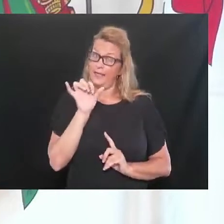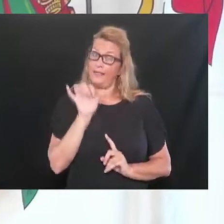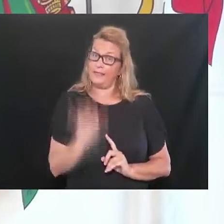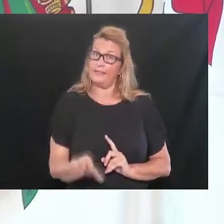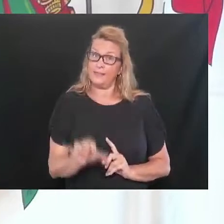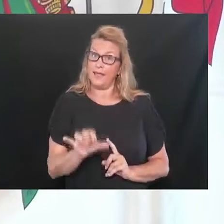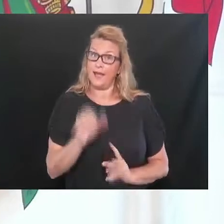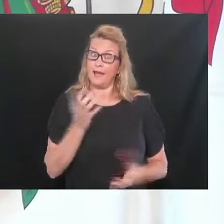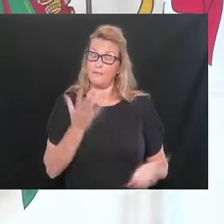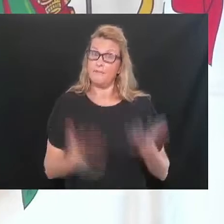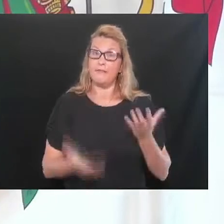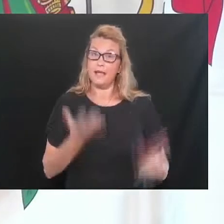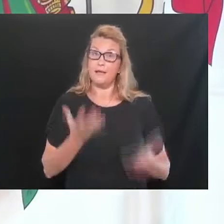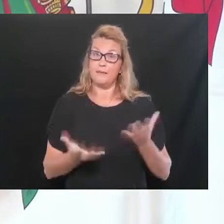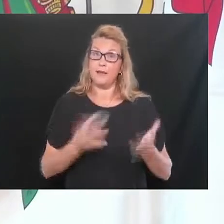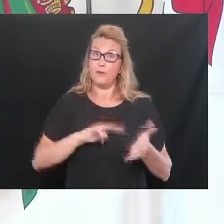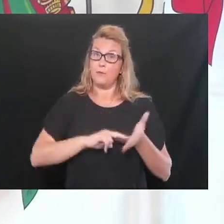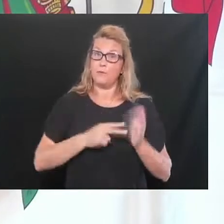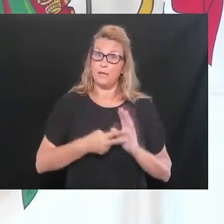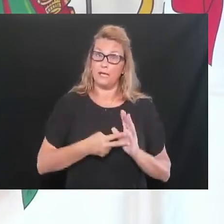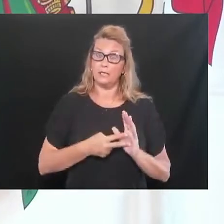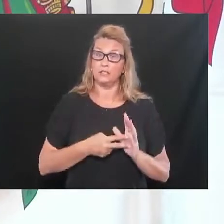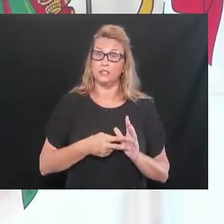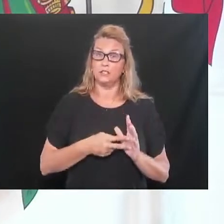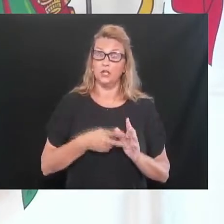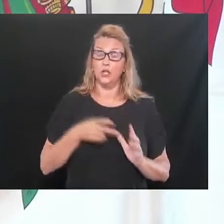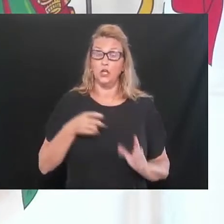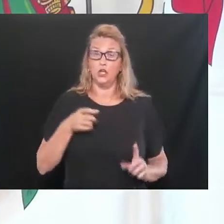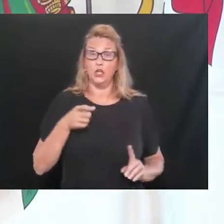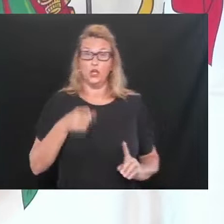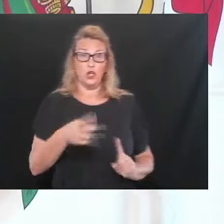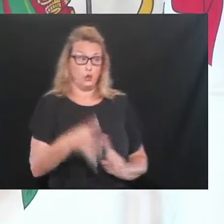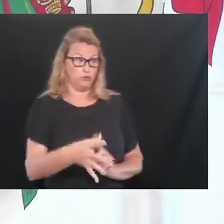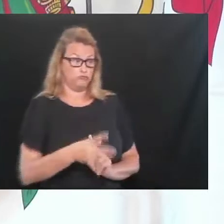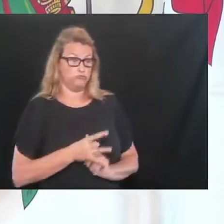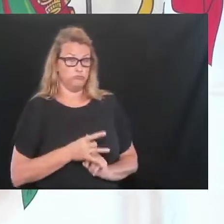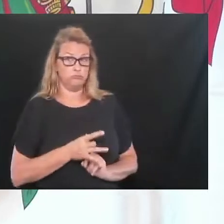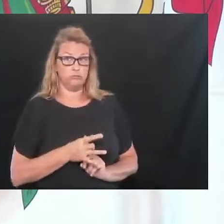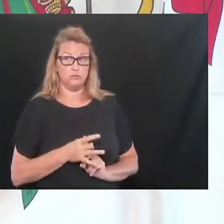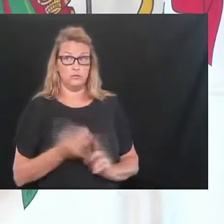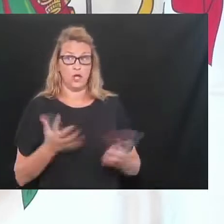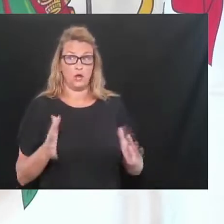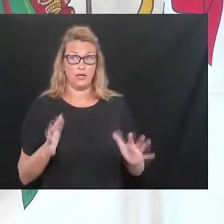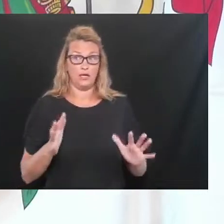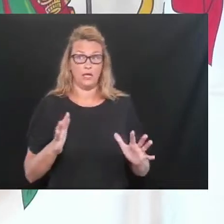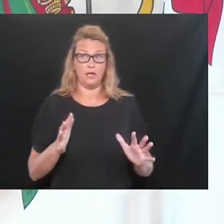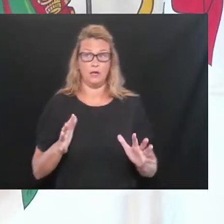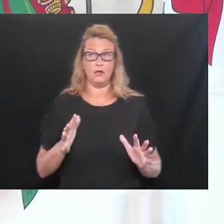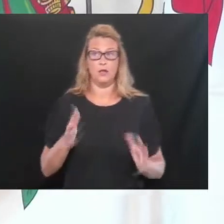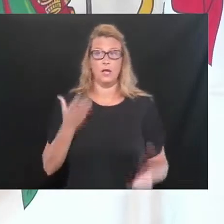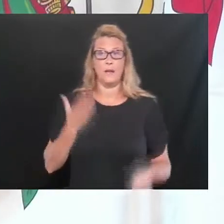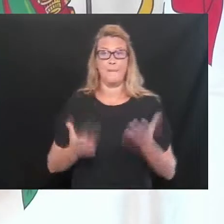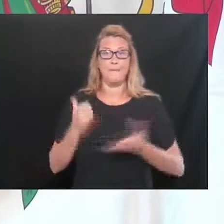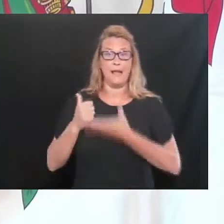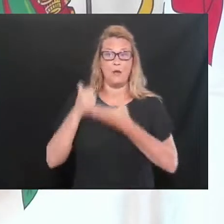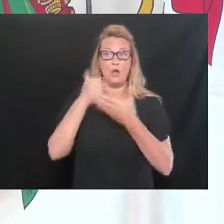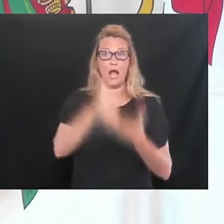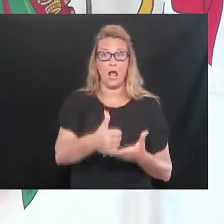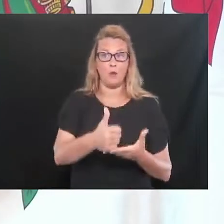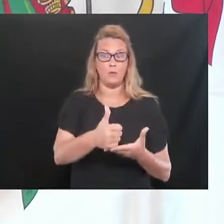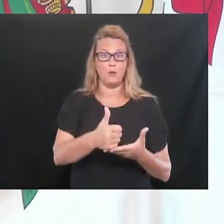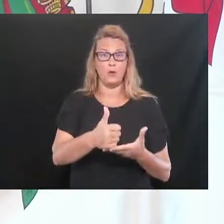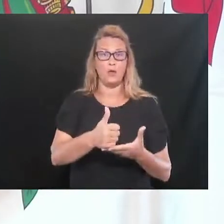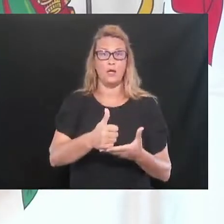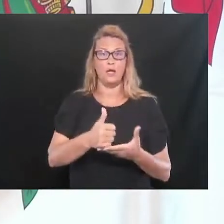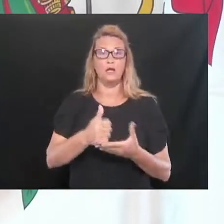well happen. You could have had it. Because those natural immunities may help you some, but they will